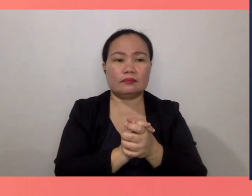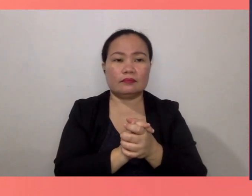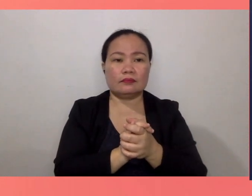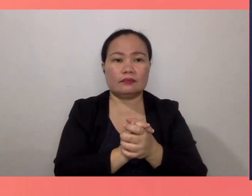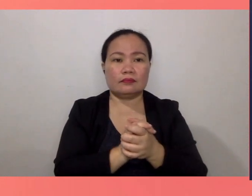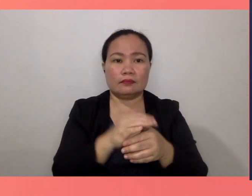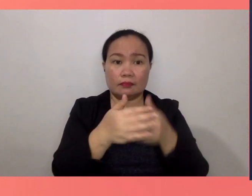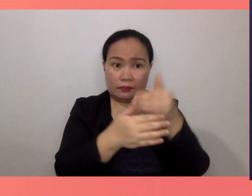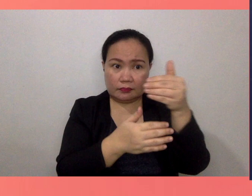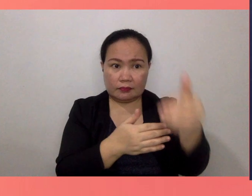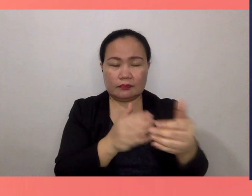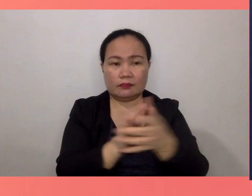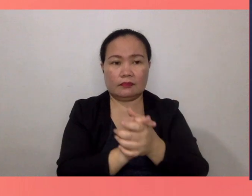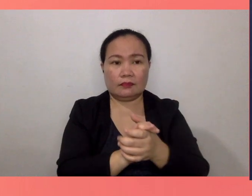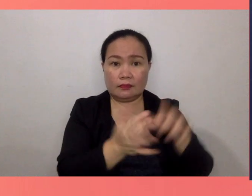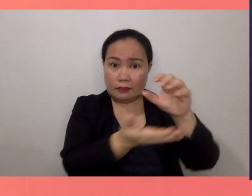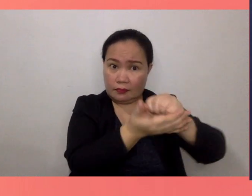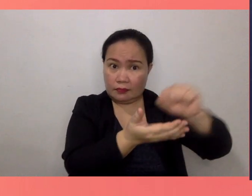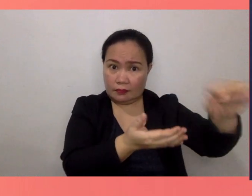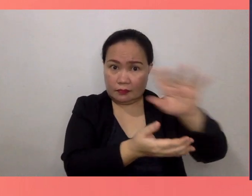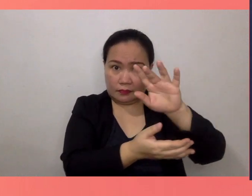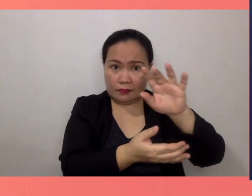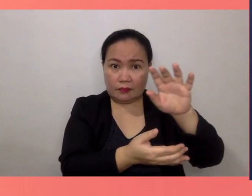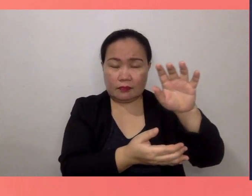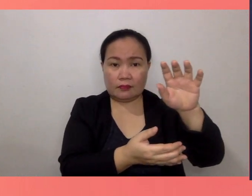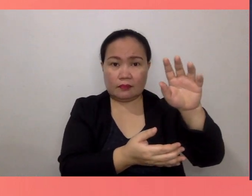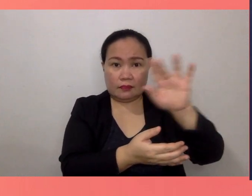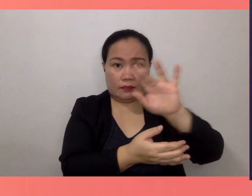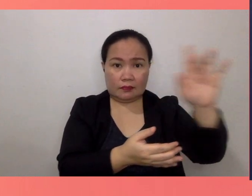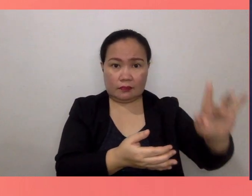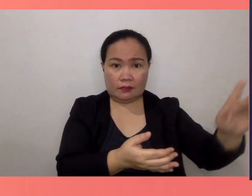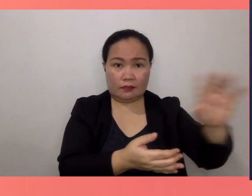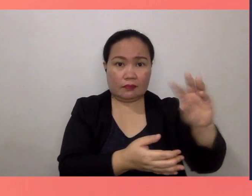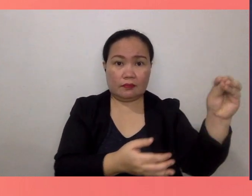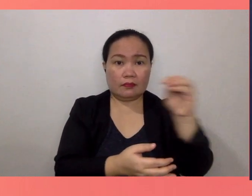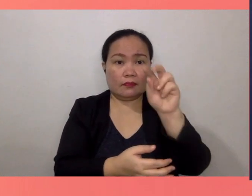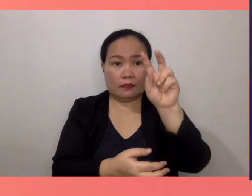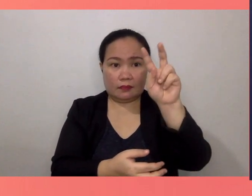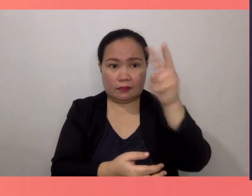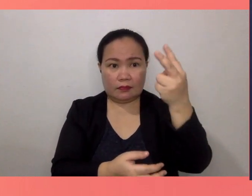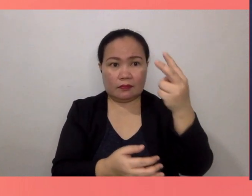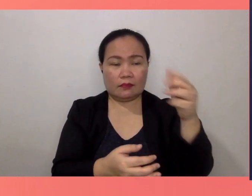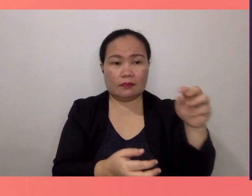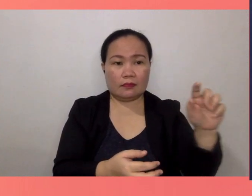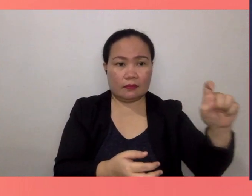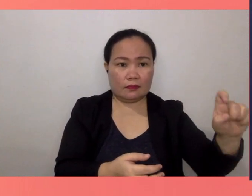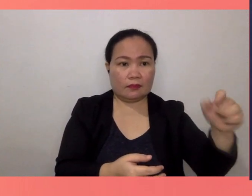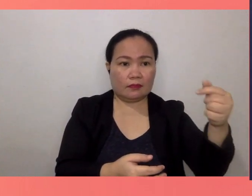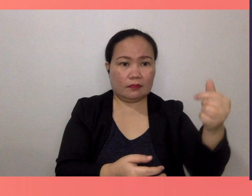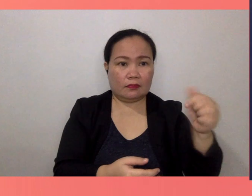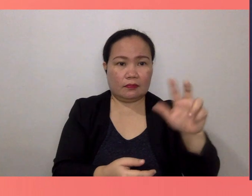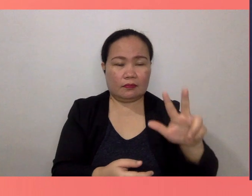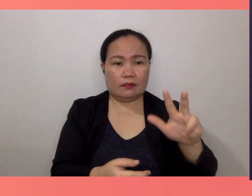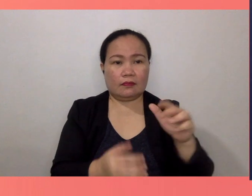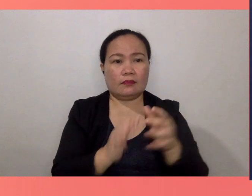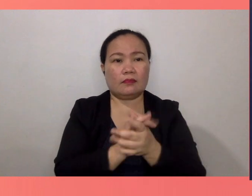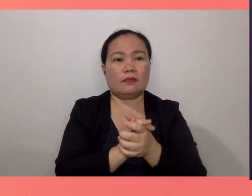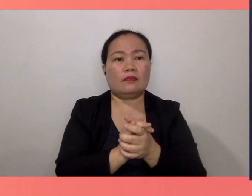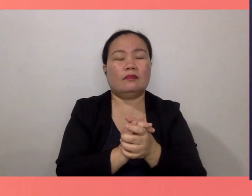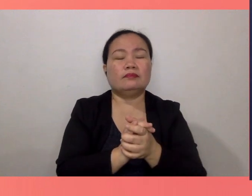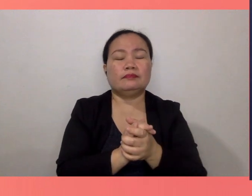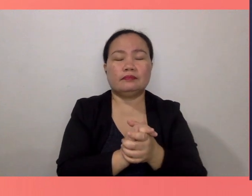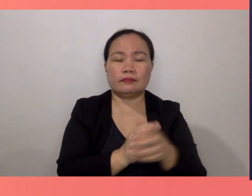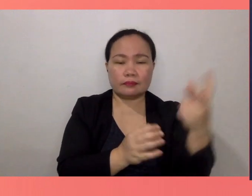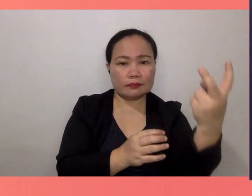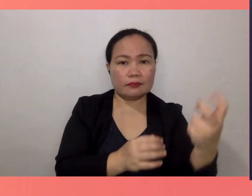that, so, the square root of x plus 3 squared, so magiging